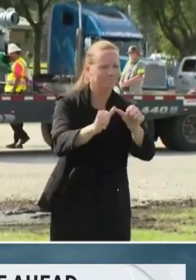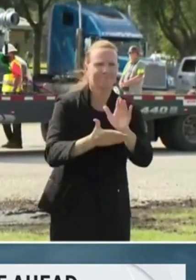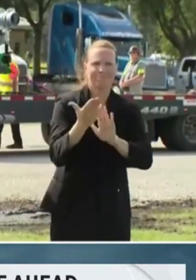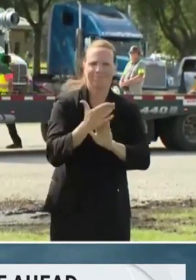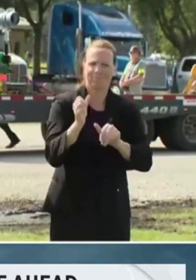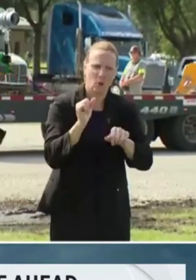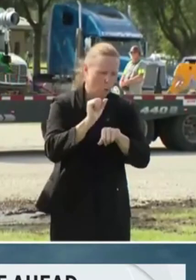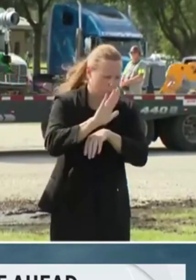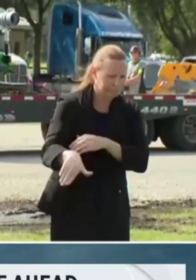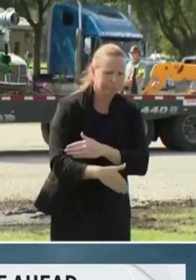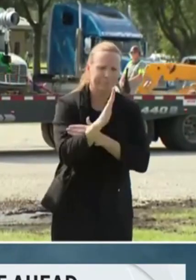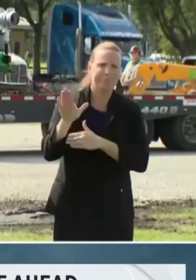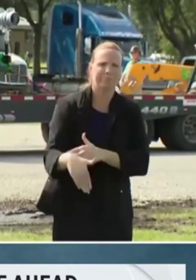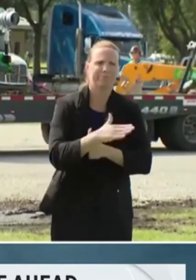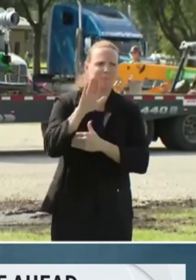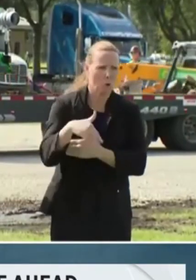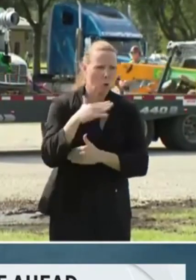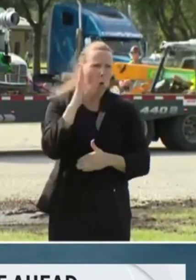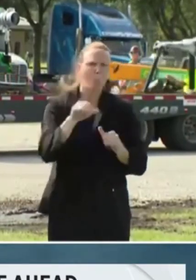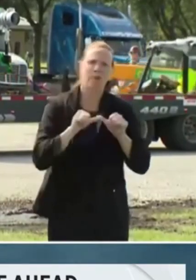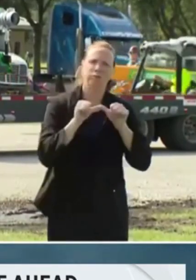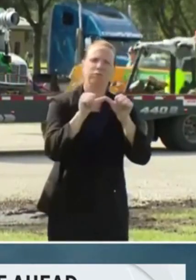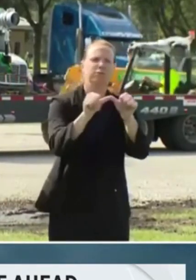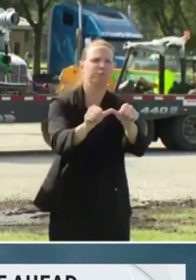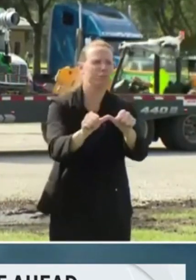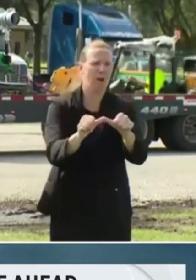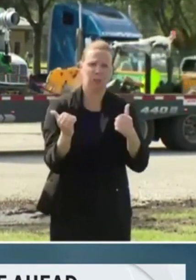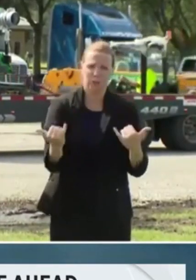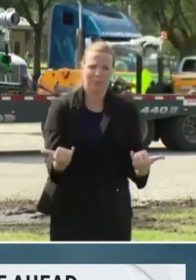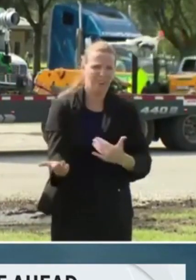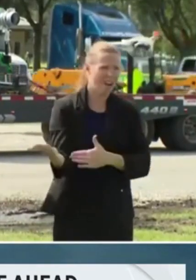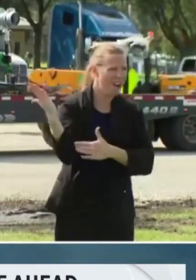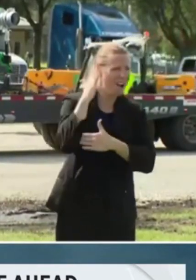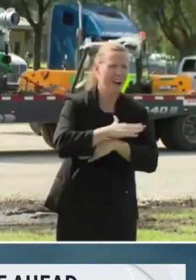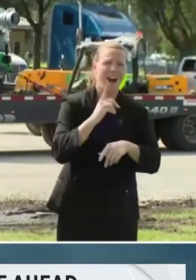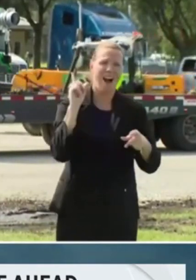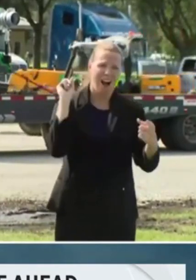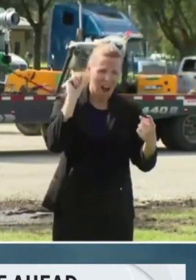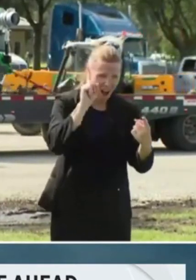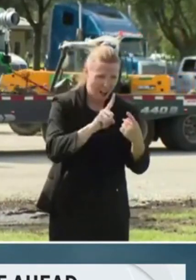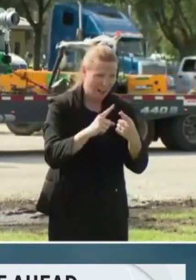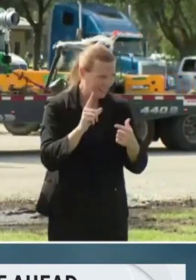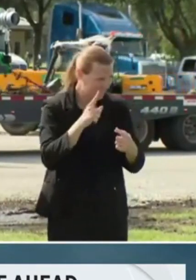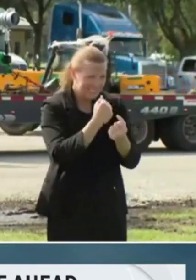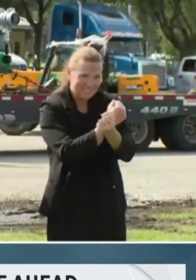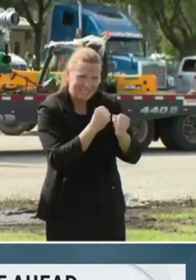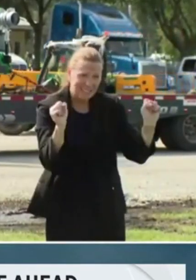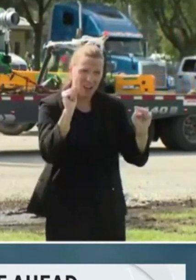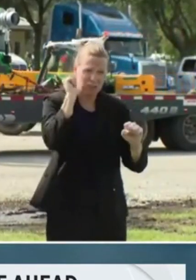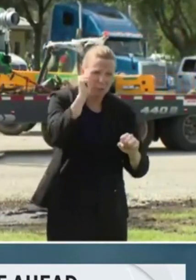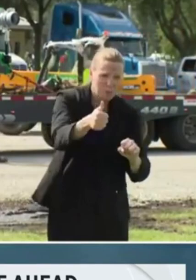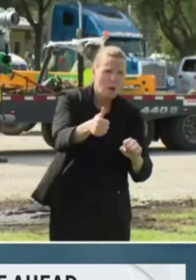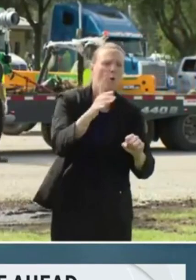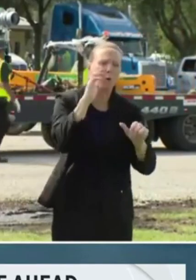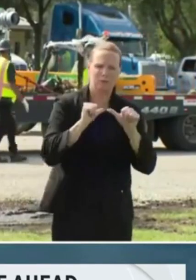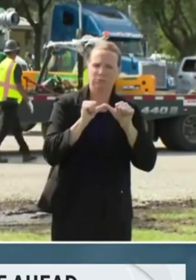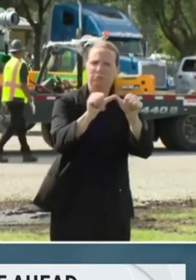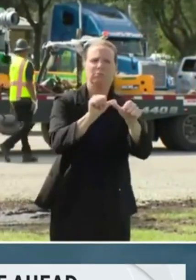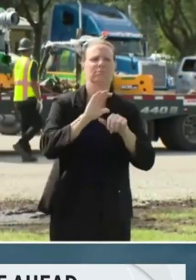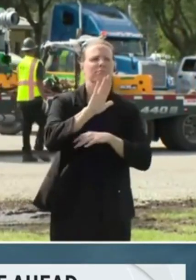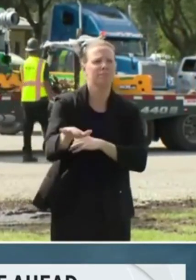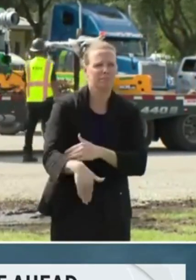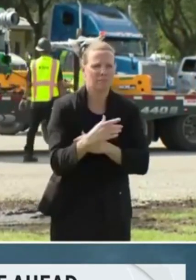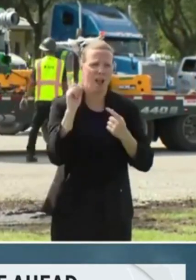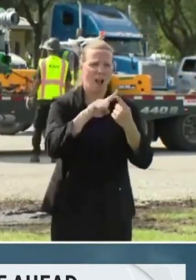continue to do it all day today and as long as they can tomorrow before we start to feel impacts from the onset